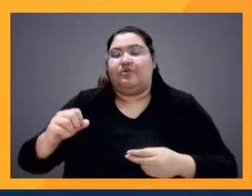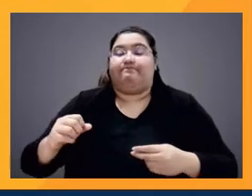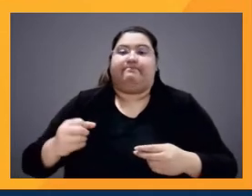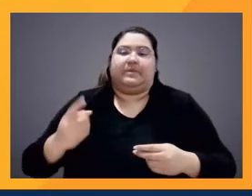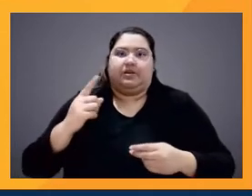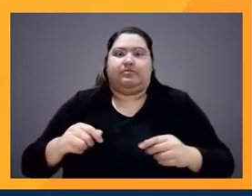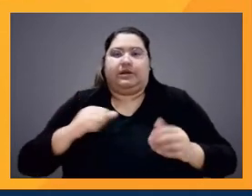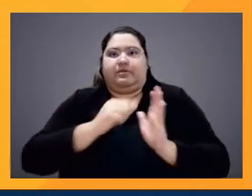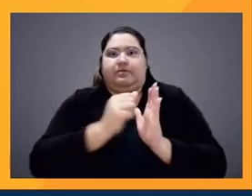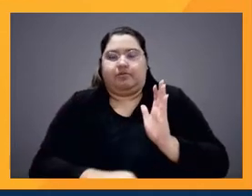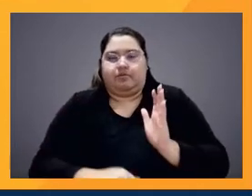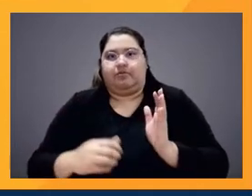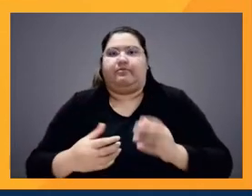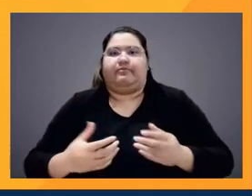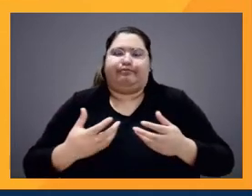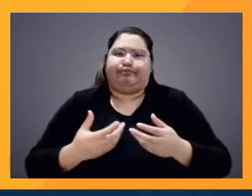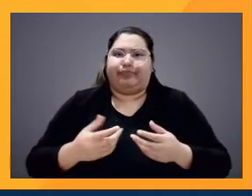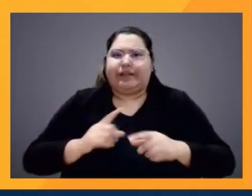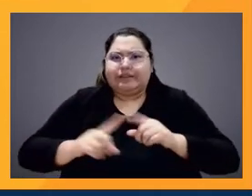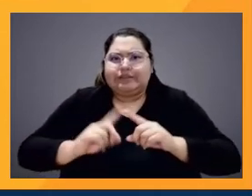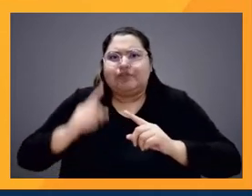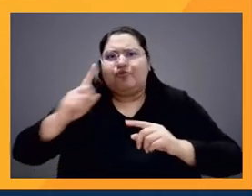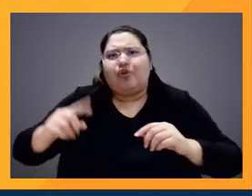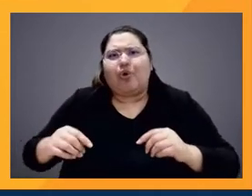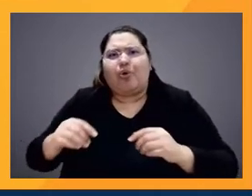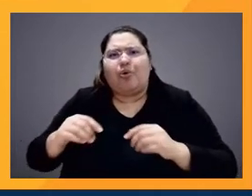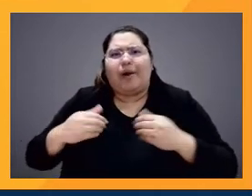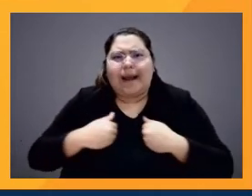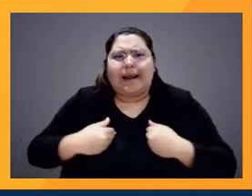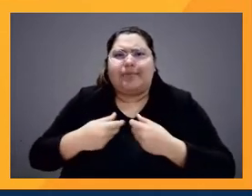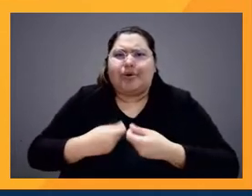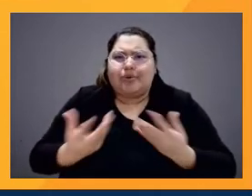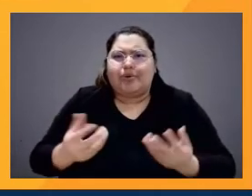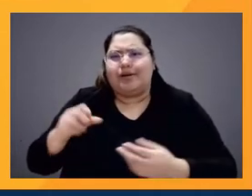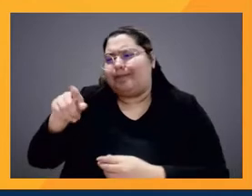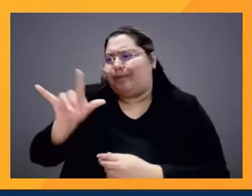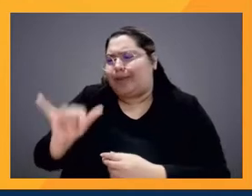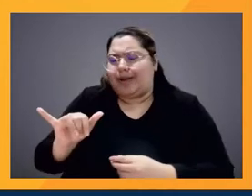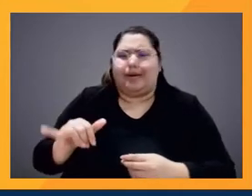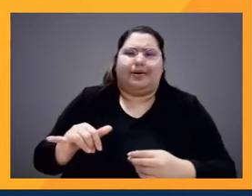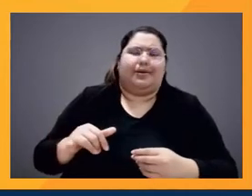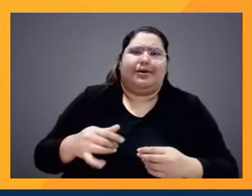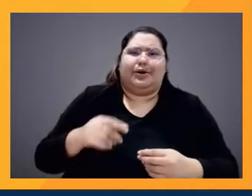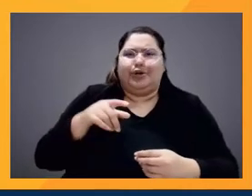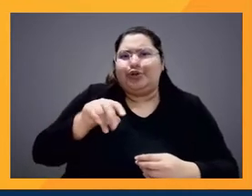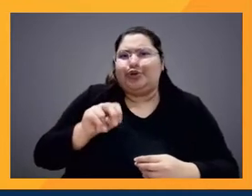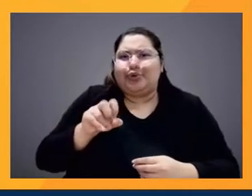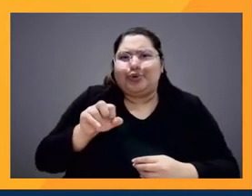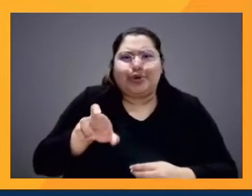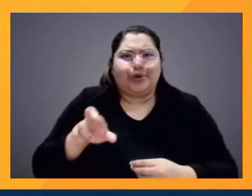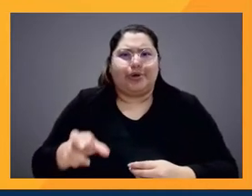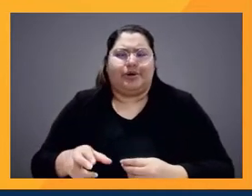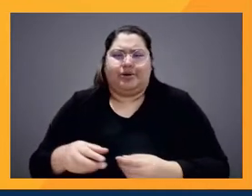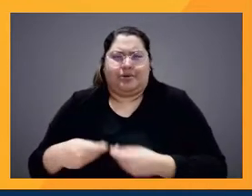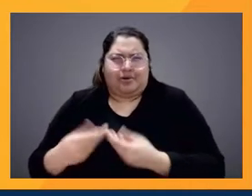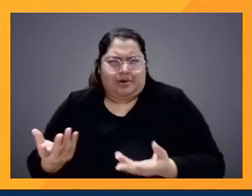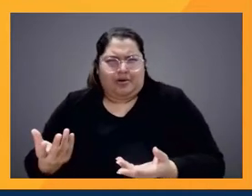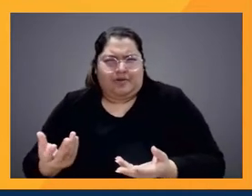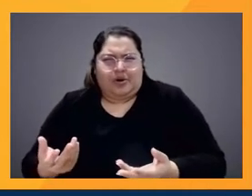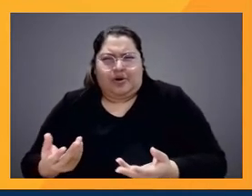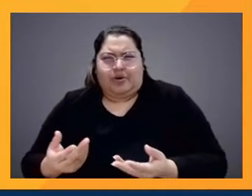and the communities and the big role that they play along our main streets, along our innovation hubs, and in our business and